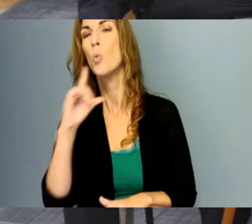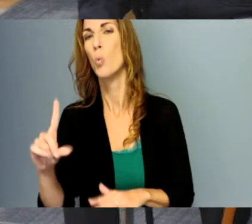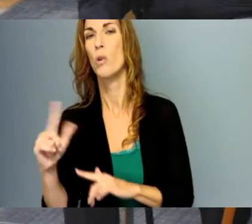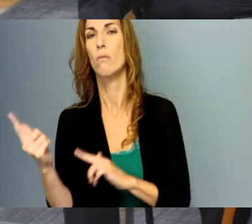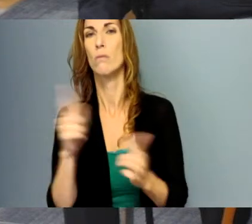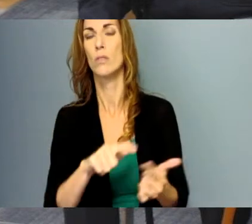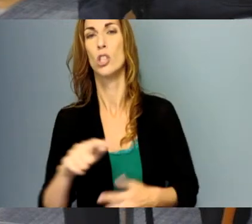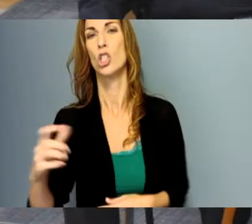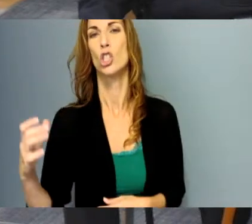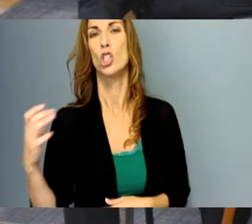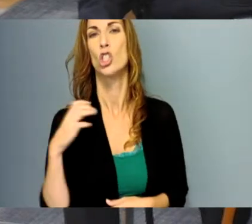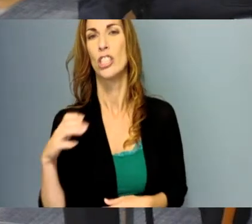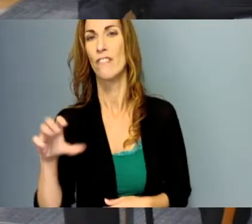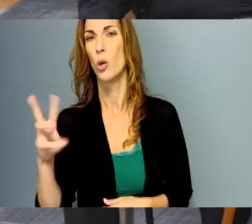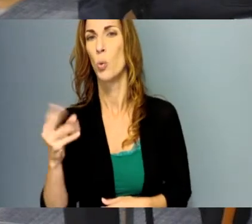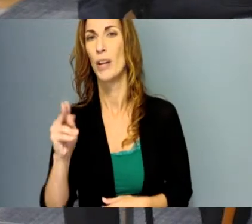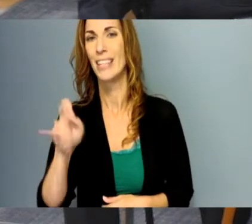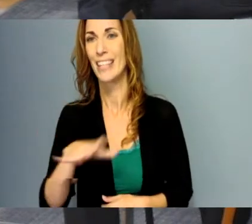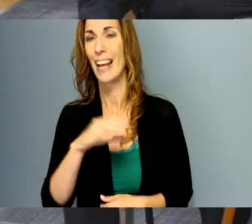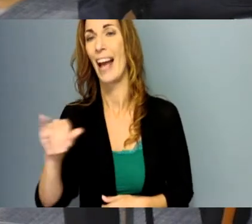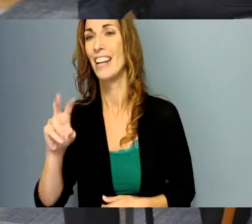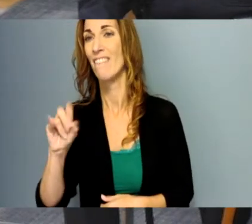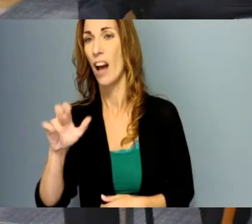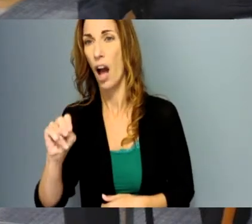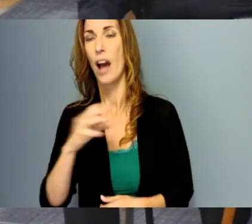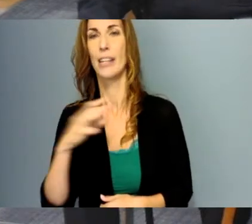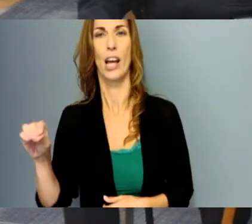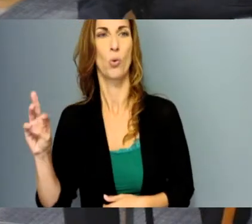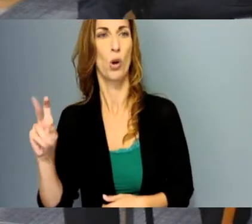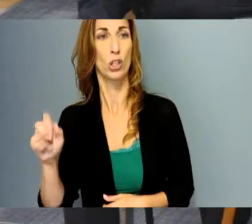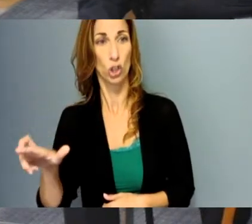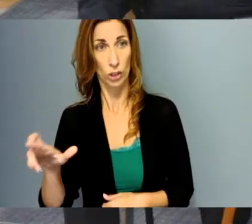to Chief Whitney and Yvonne and Walter.